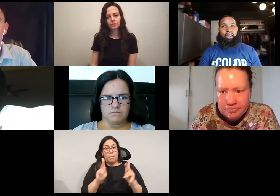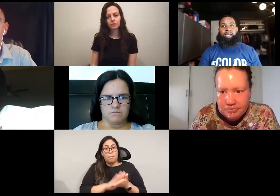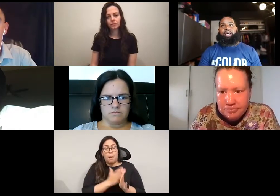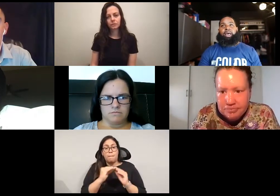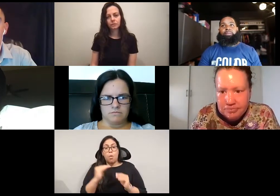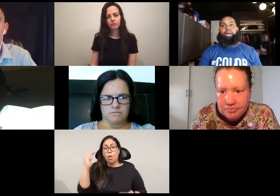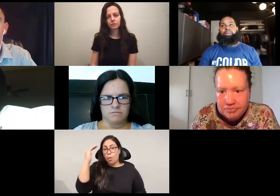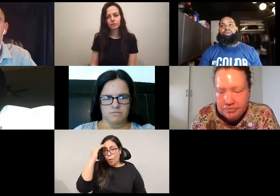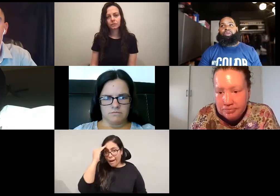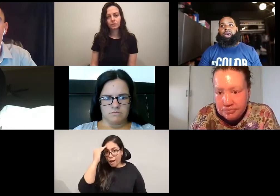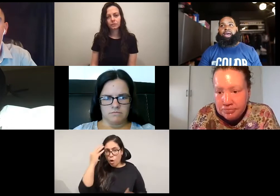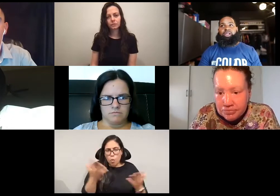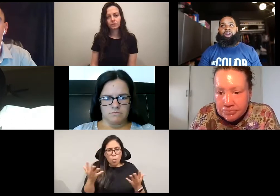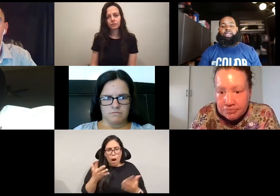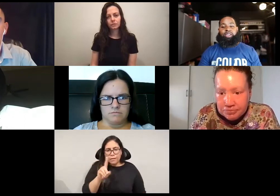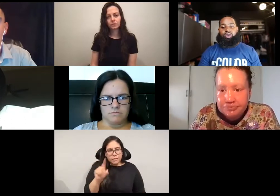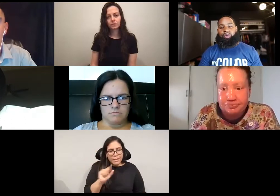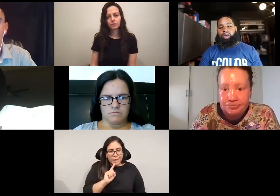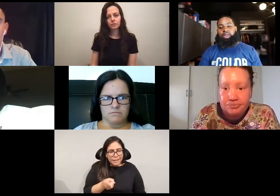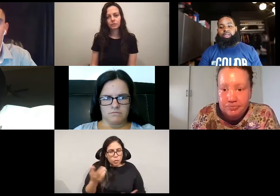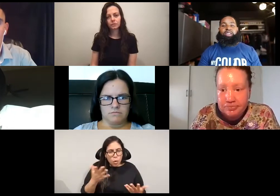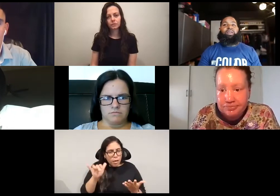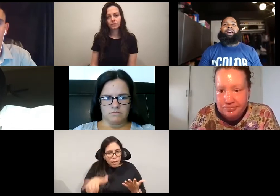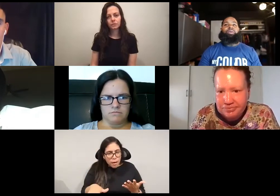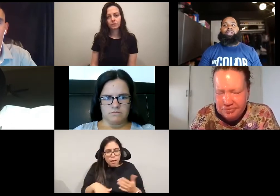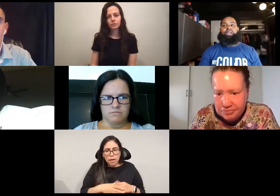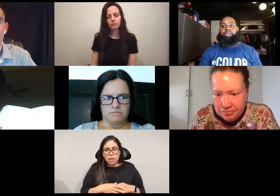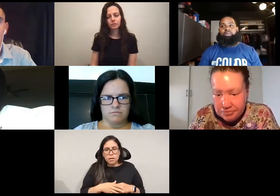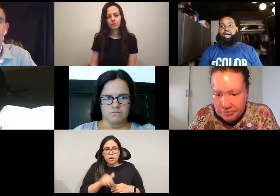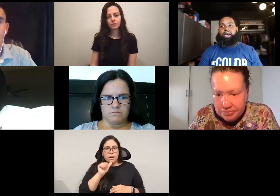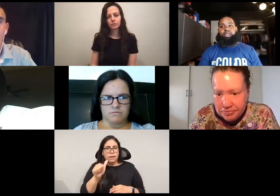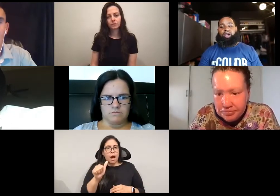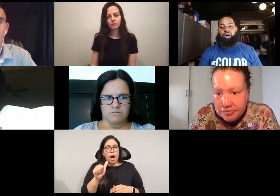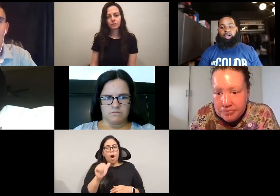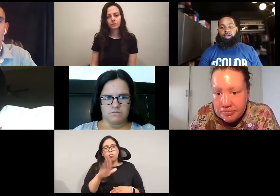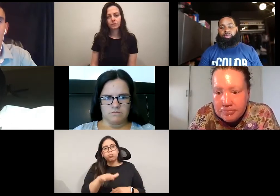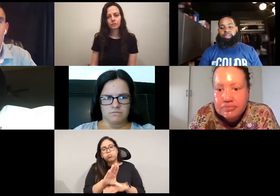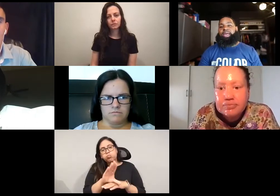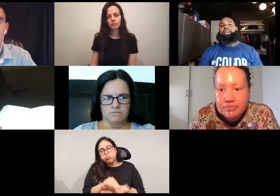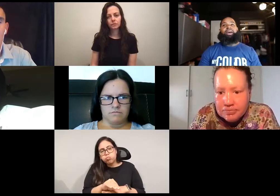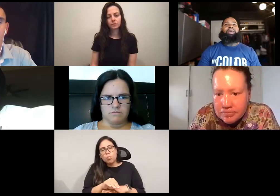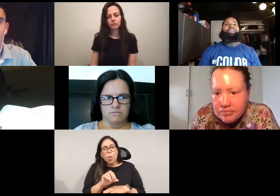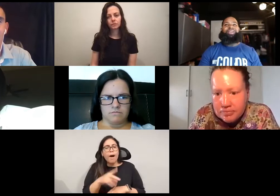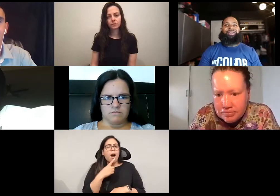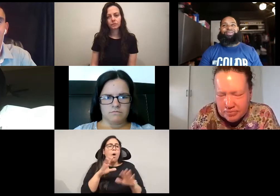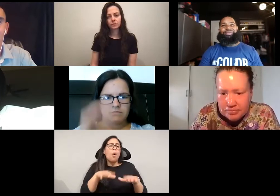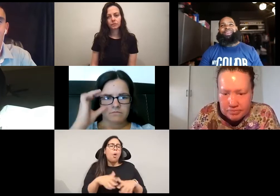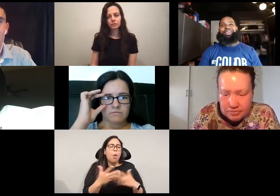is, and be able to not try to disvalue it just by saying like,